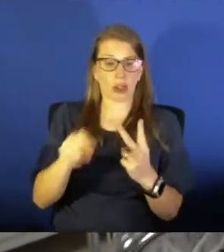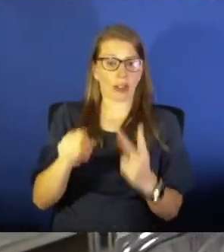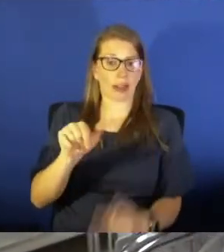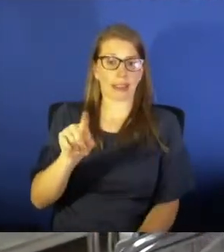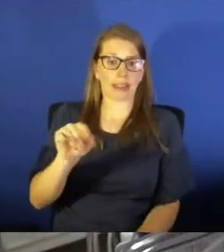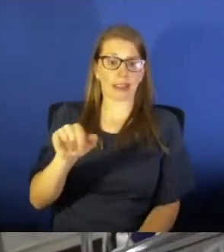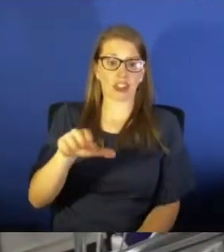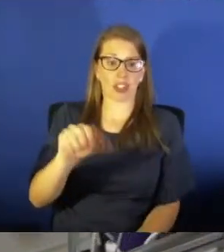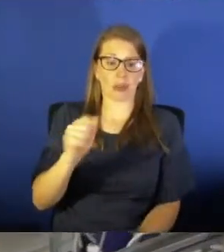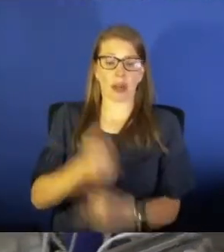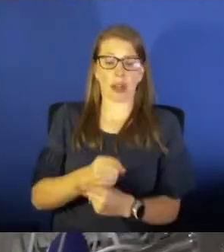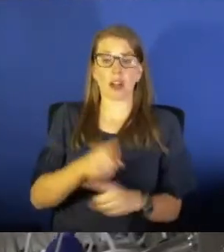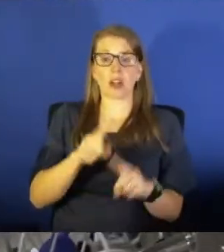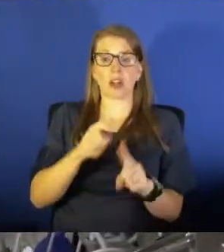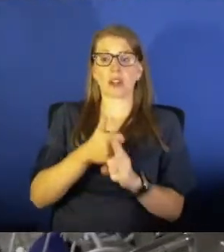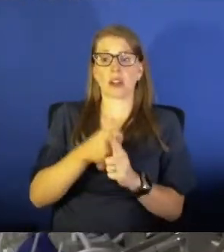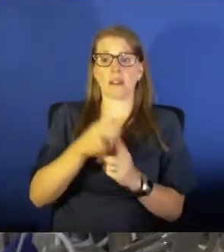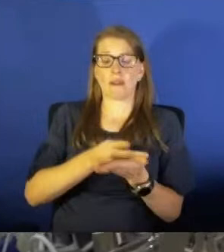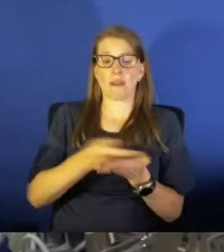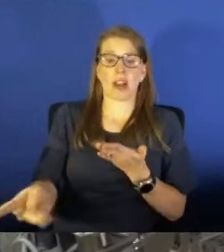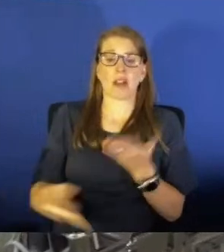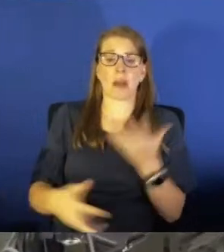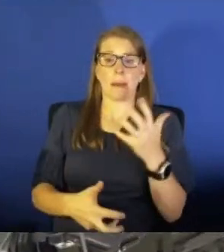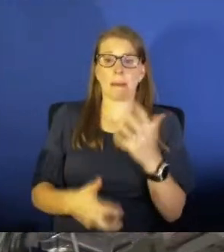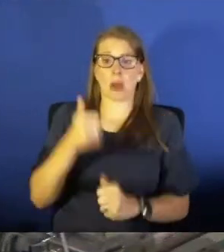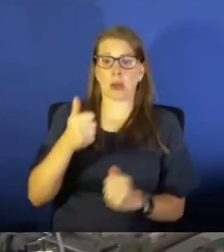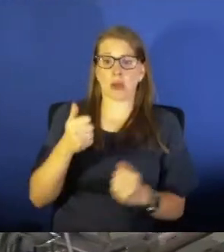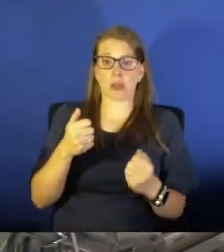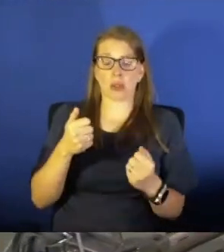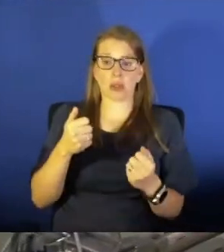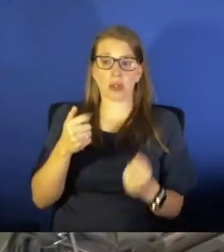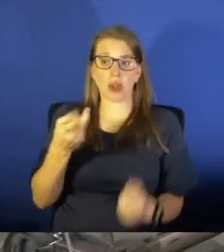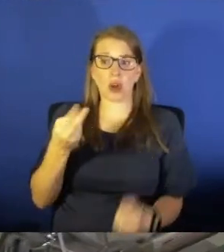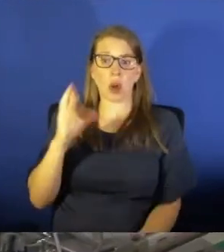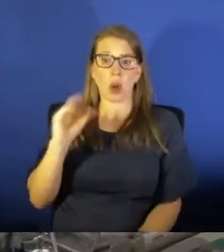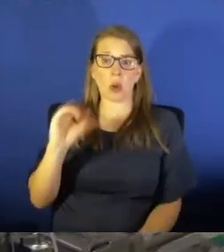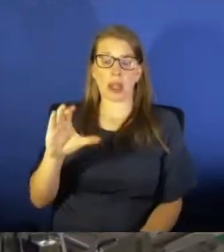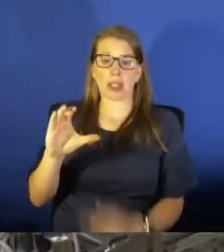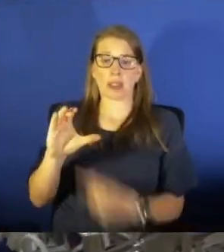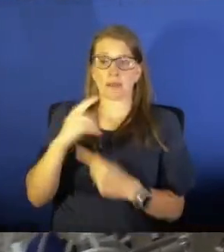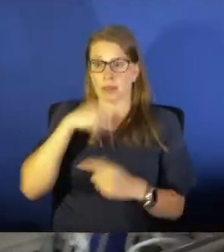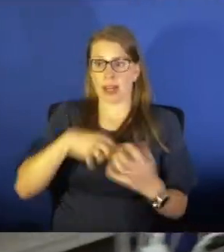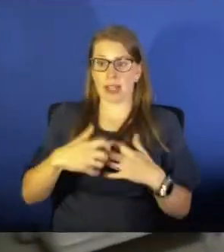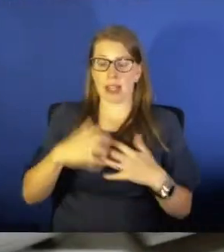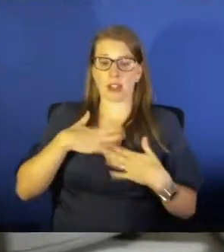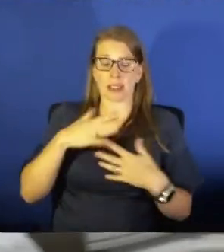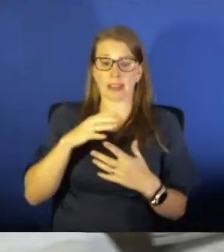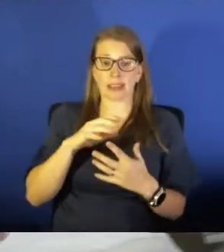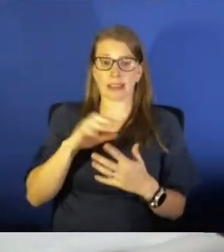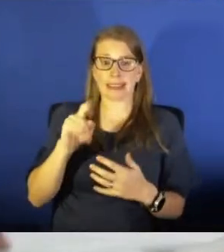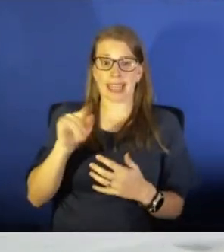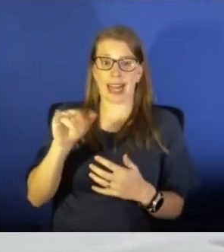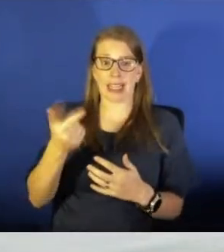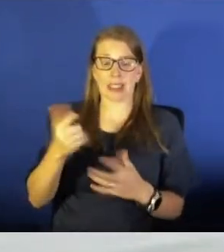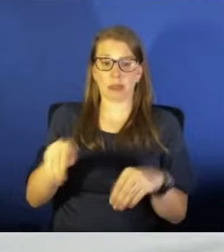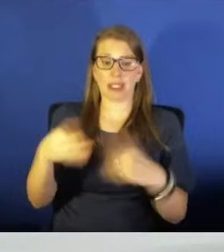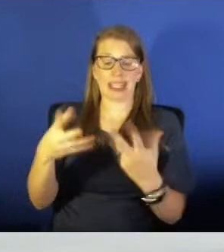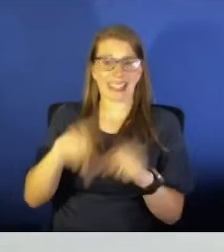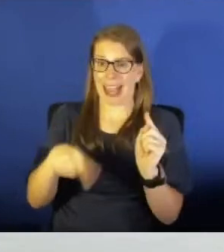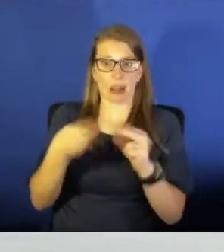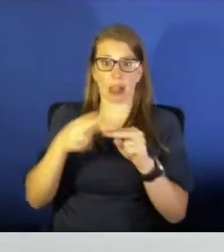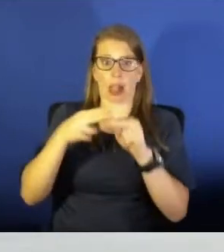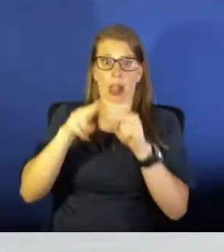was failing the most heroic ventilator settings they could offer. The problem is you can't just keep going up on a ventilator.